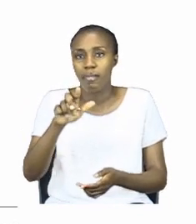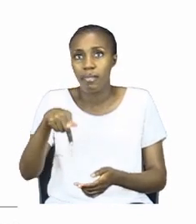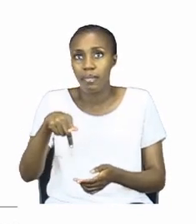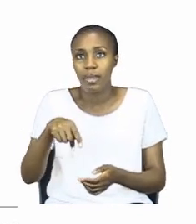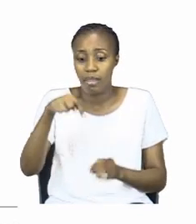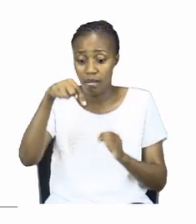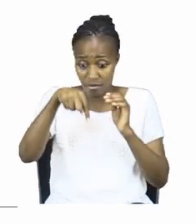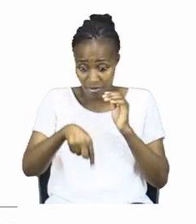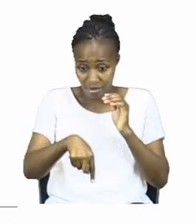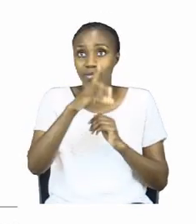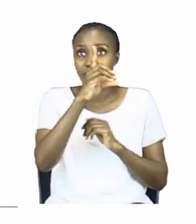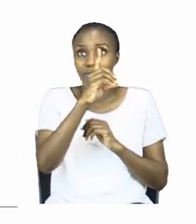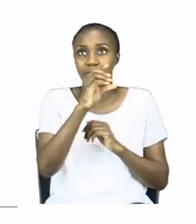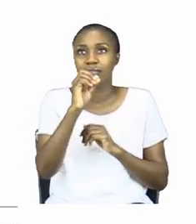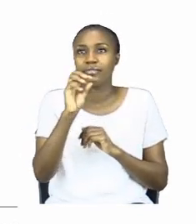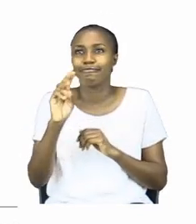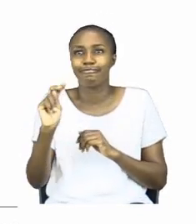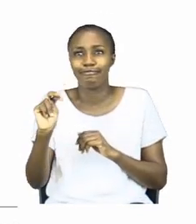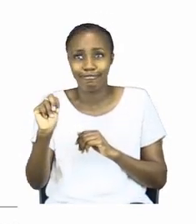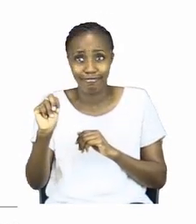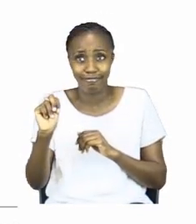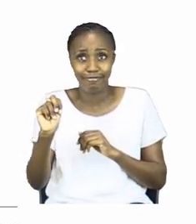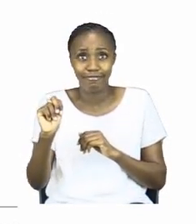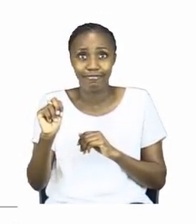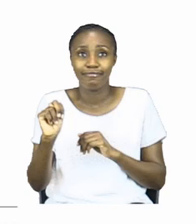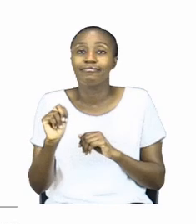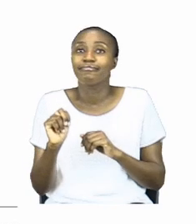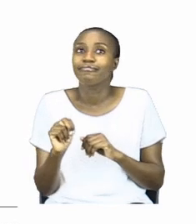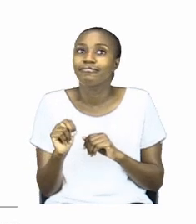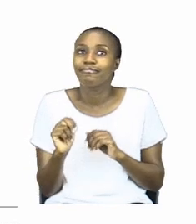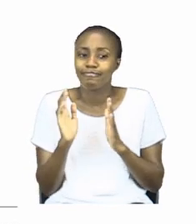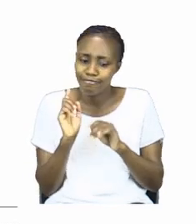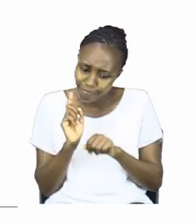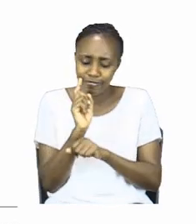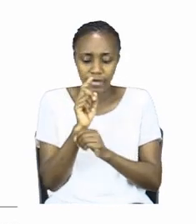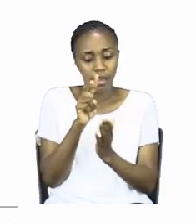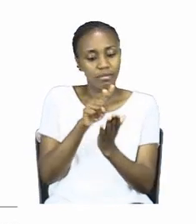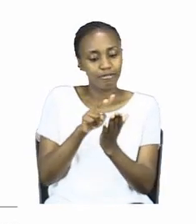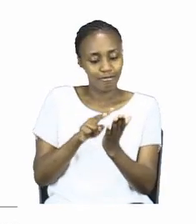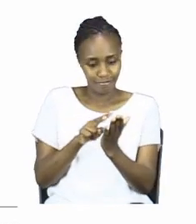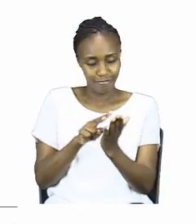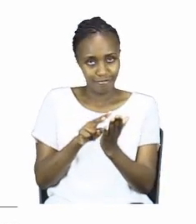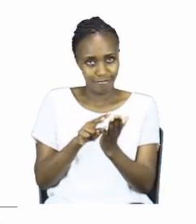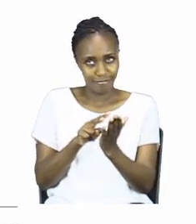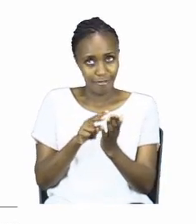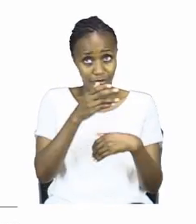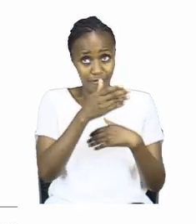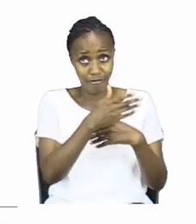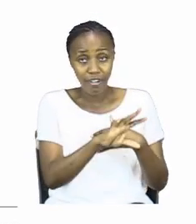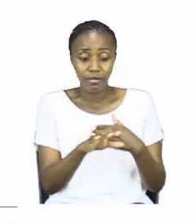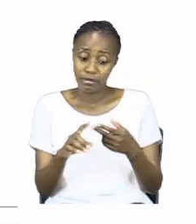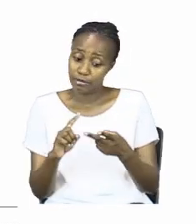down. It's going to be your first job to read them out loud. When you have read them at least